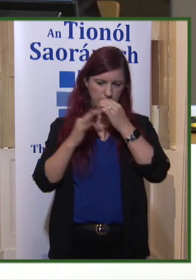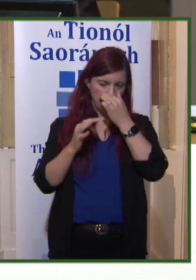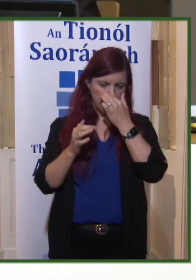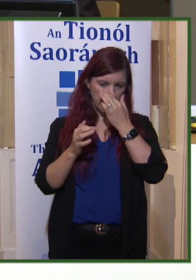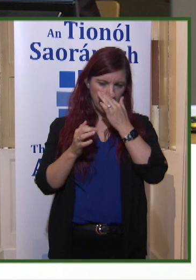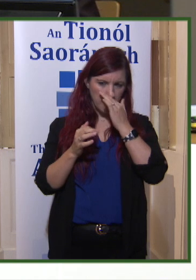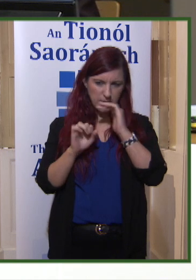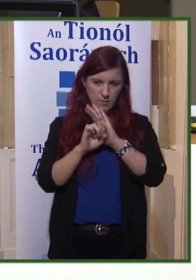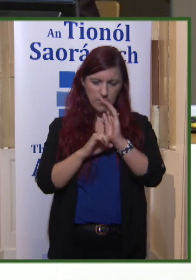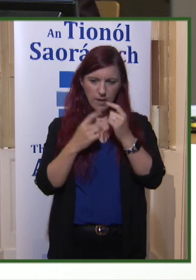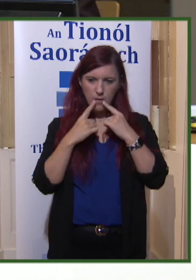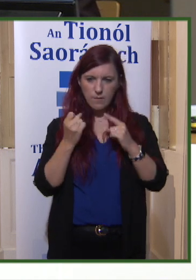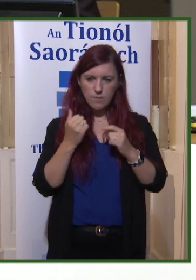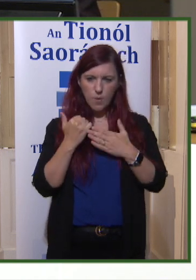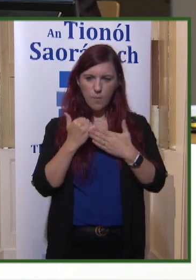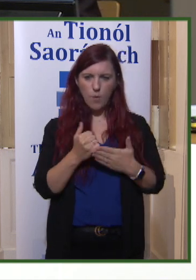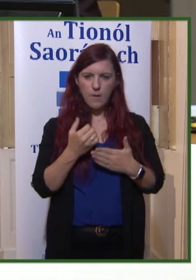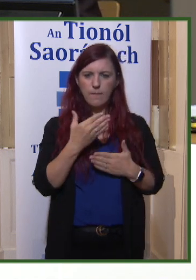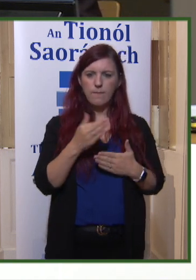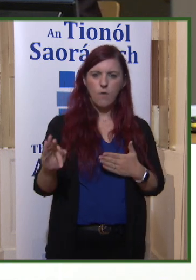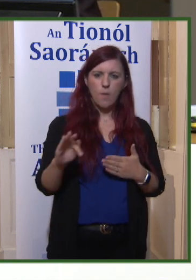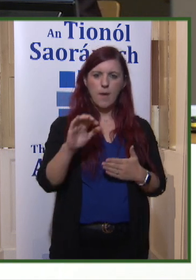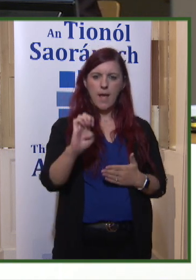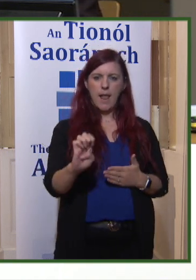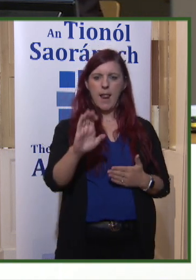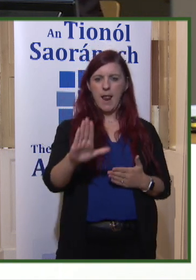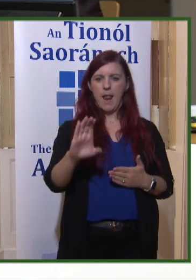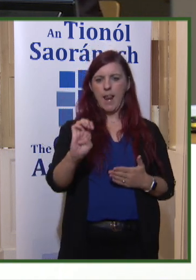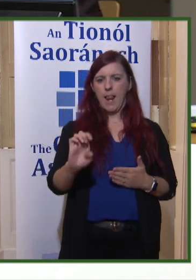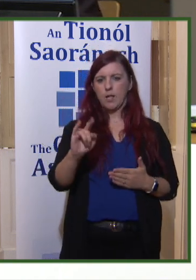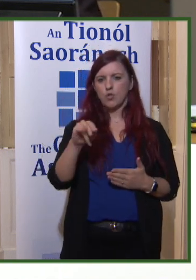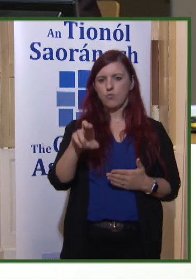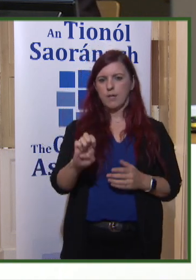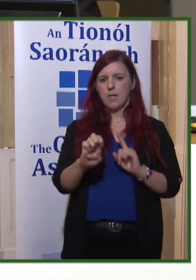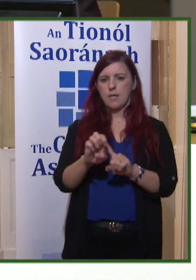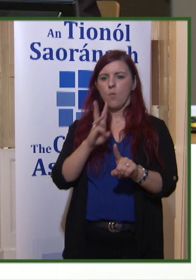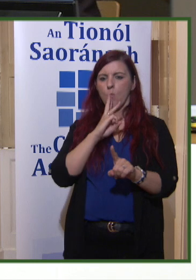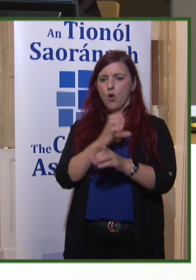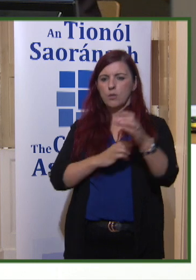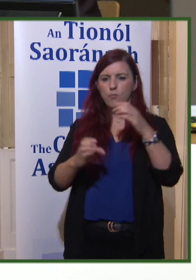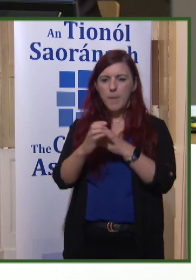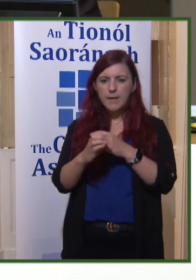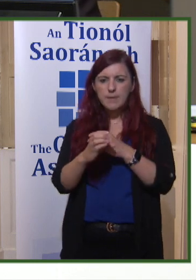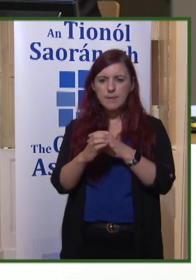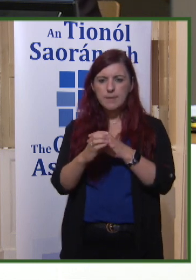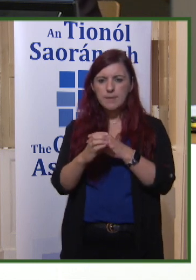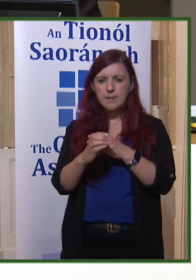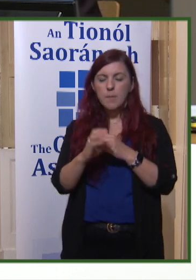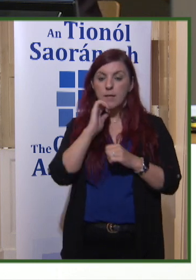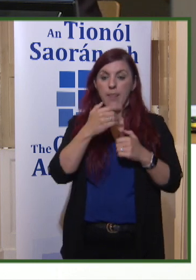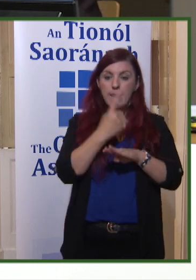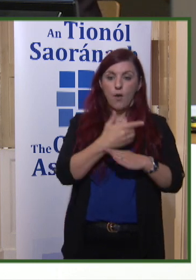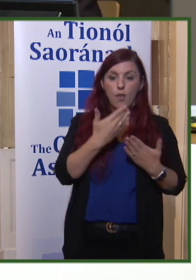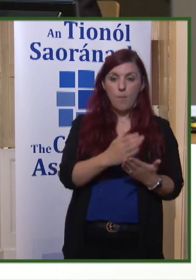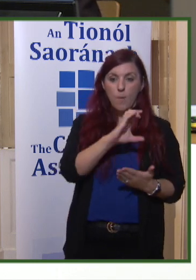declarations of support from the electorate. The word electorate replaces the word citizens of